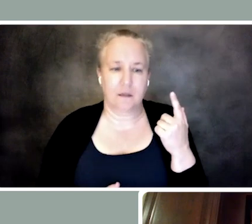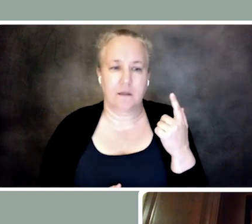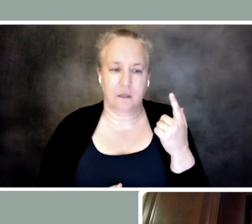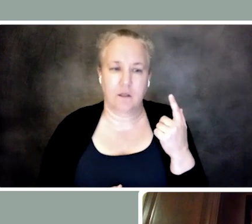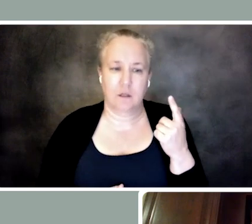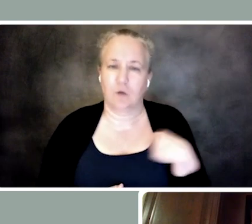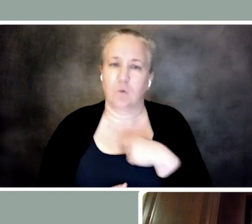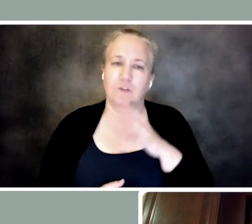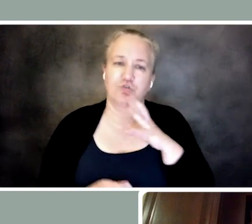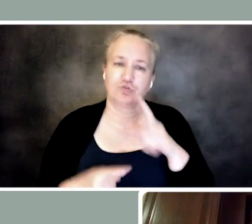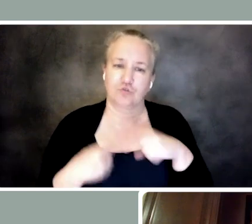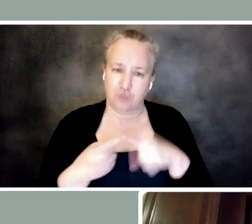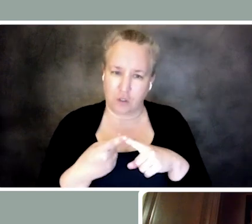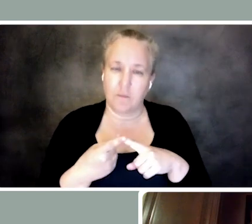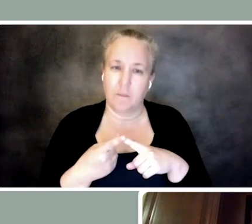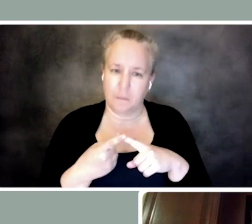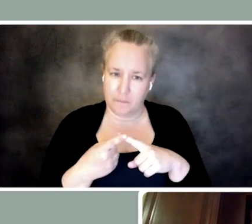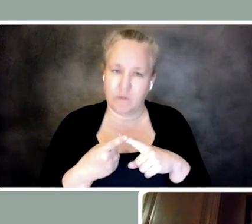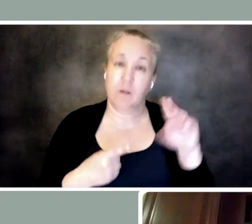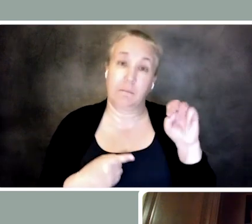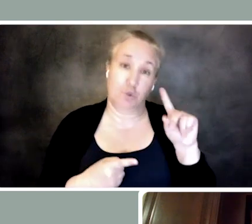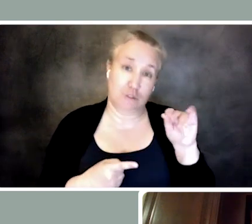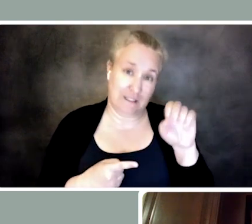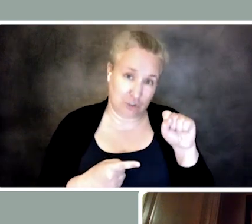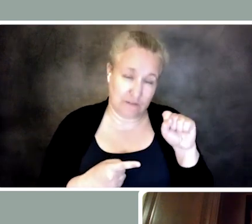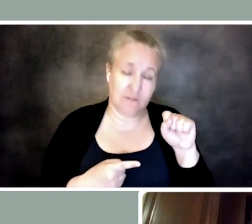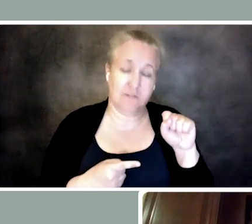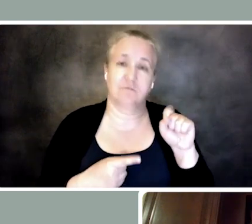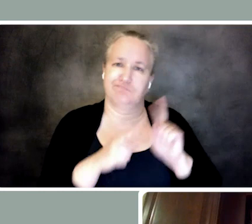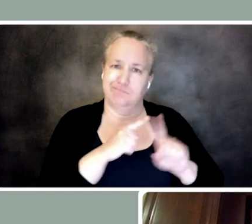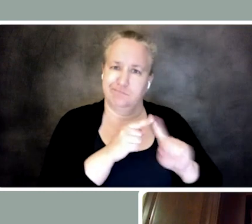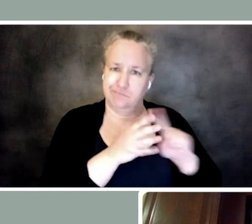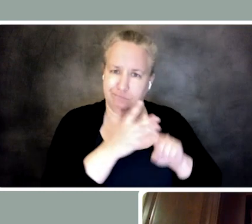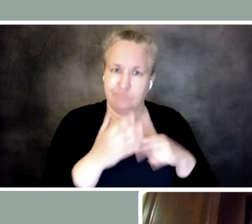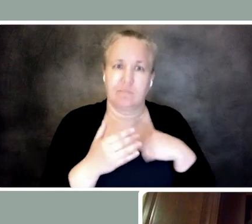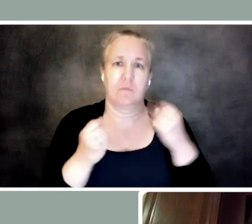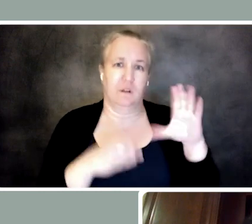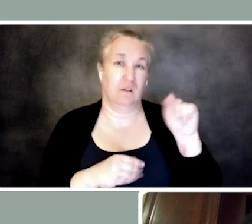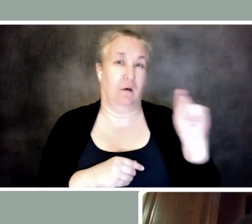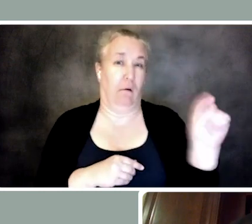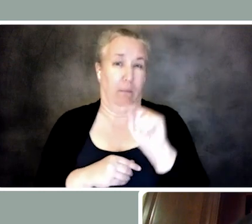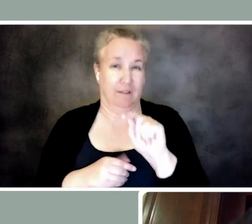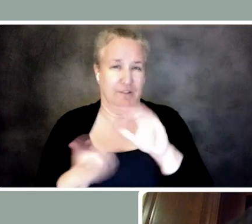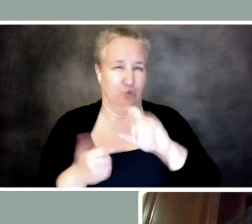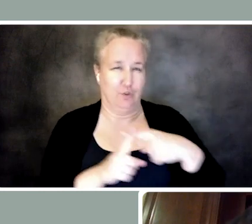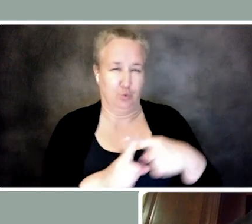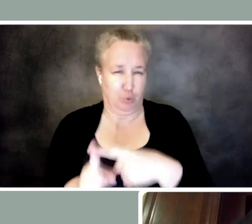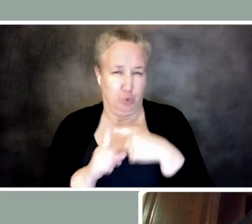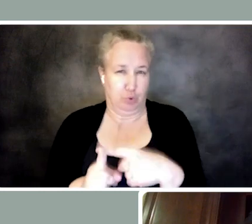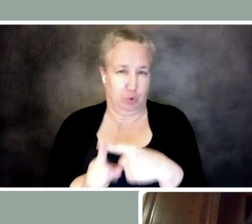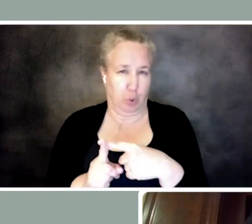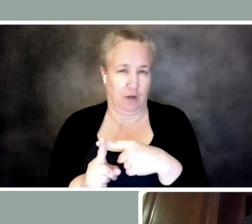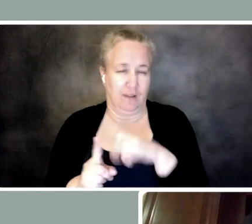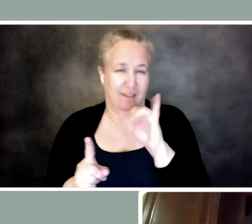talk about Faslodex in patients who have ESR1 mutation. There are a lot of companies that are trying to target the ESR1